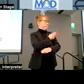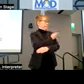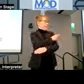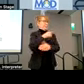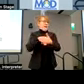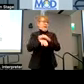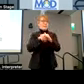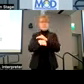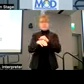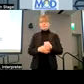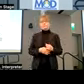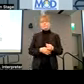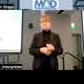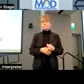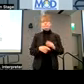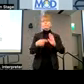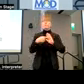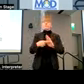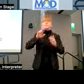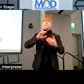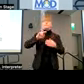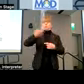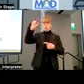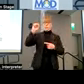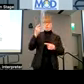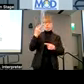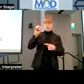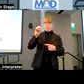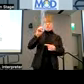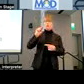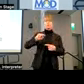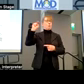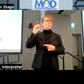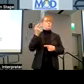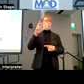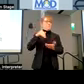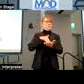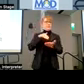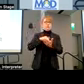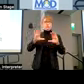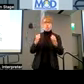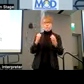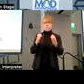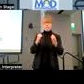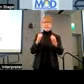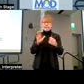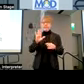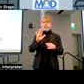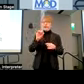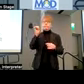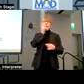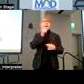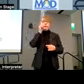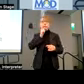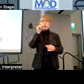Similarly, on the North Shore, Salem Hospital and North Shore Physicians Group, in their regular community